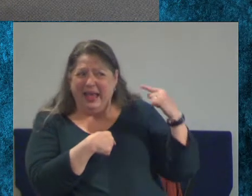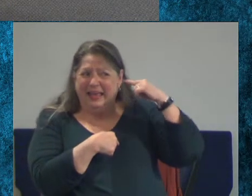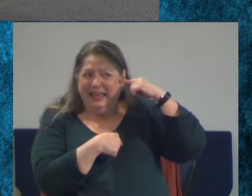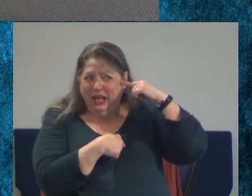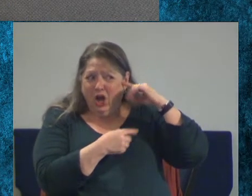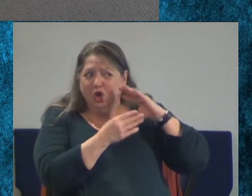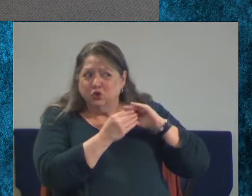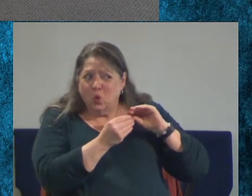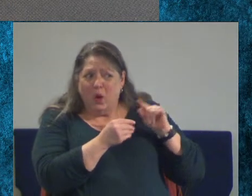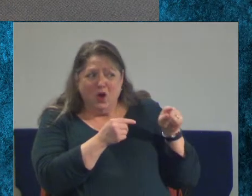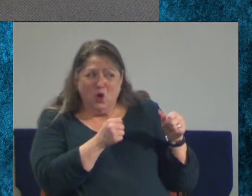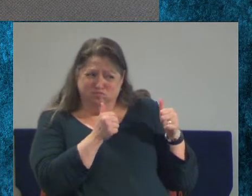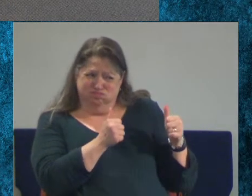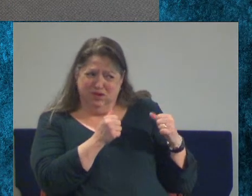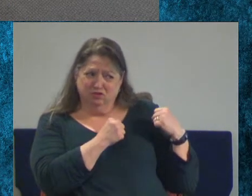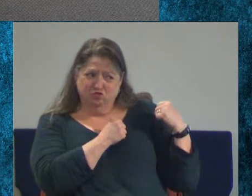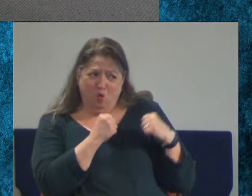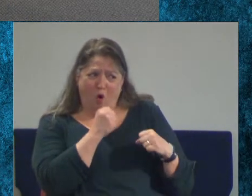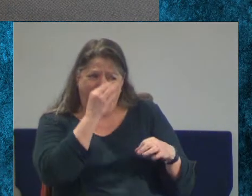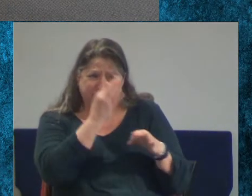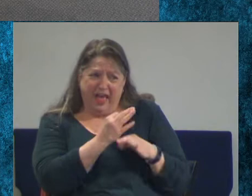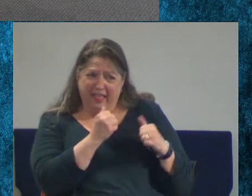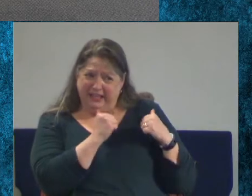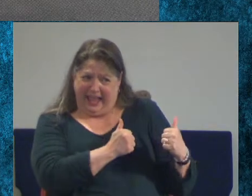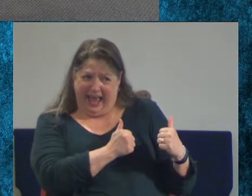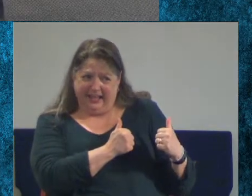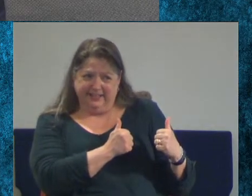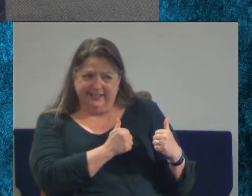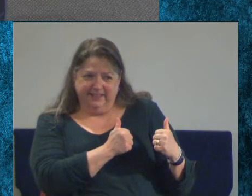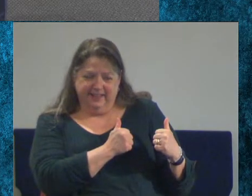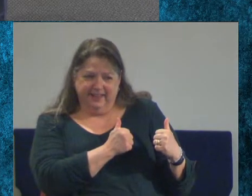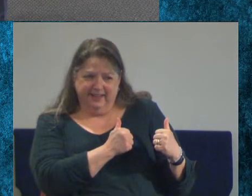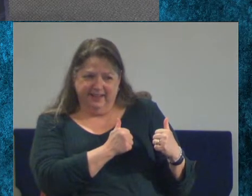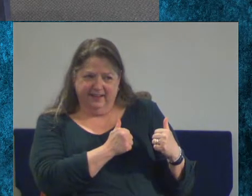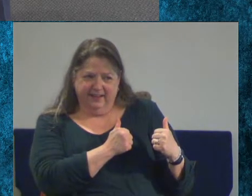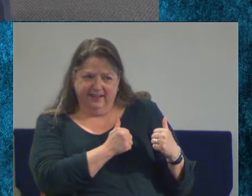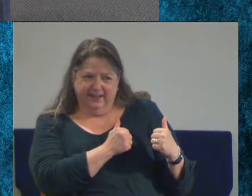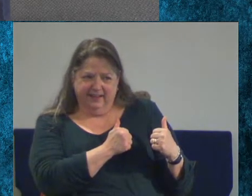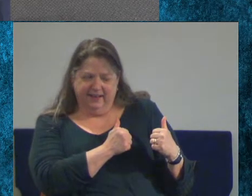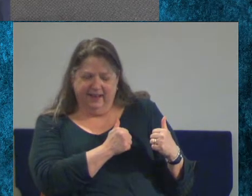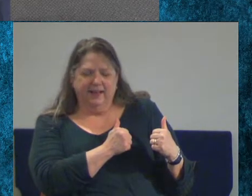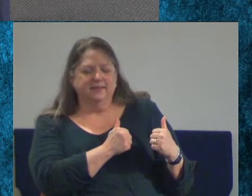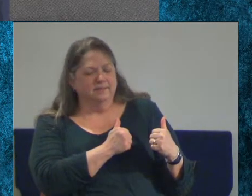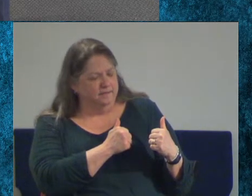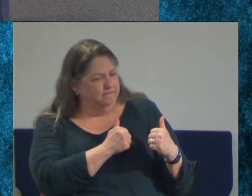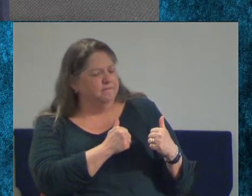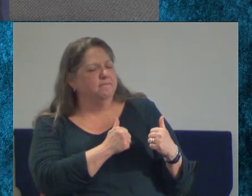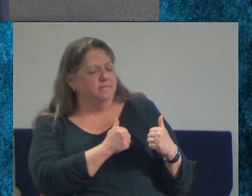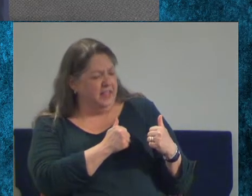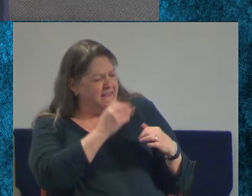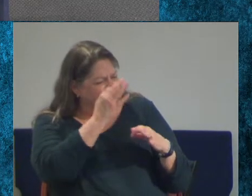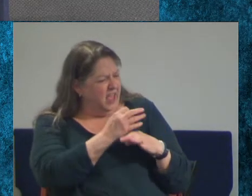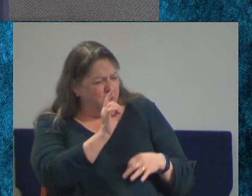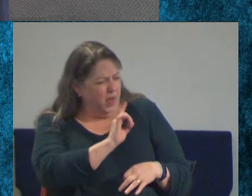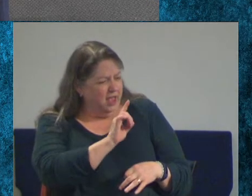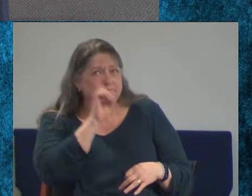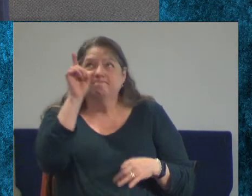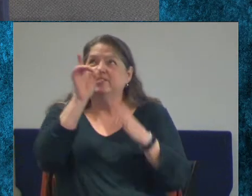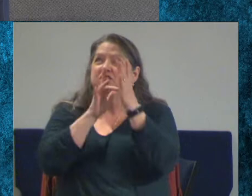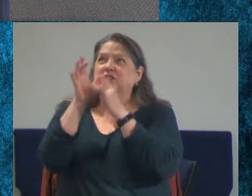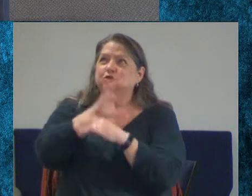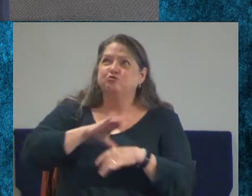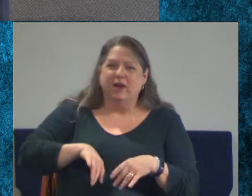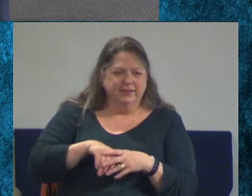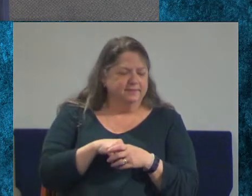the stage for what he's about to do next. And so he is thankful for Philemon's love for the